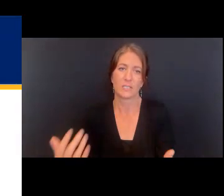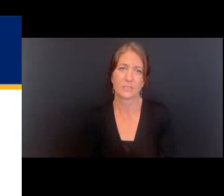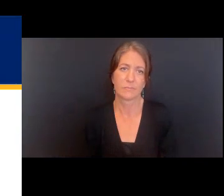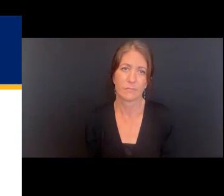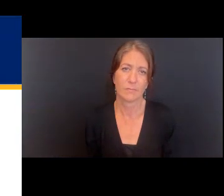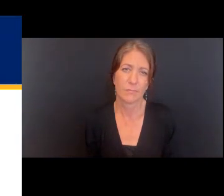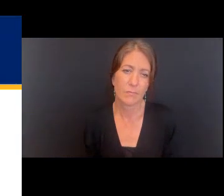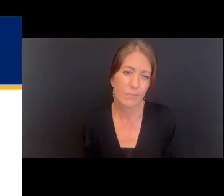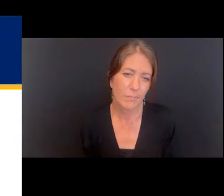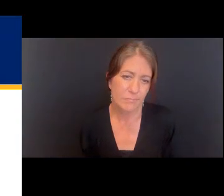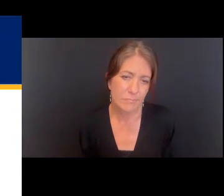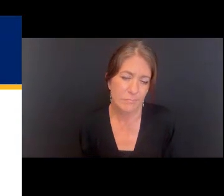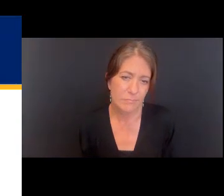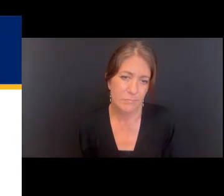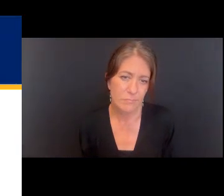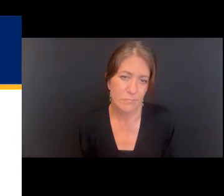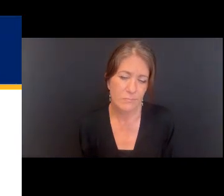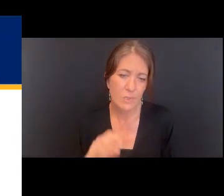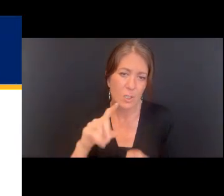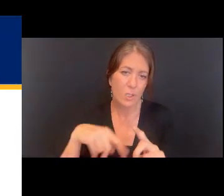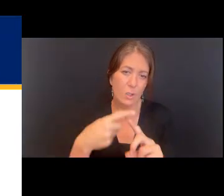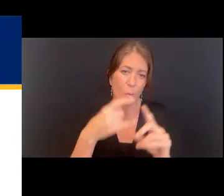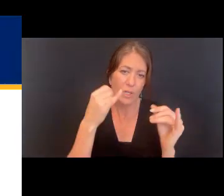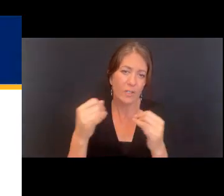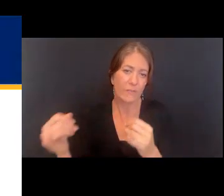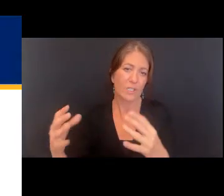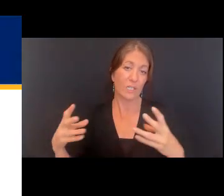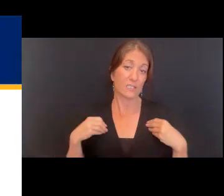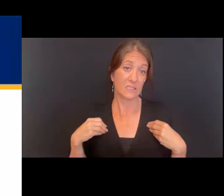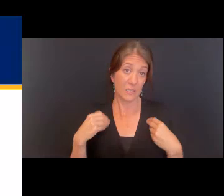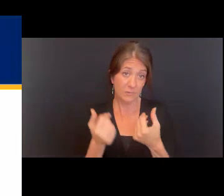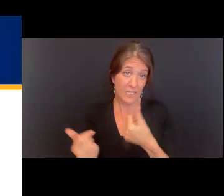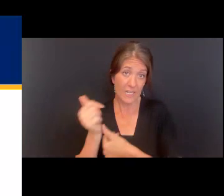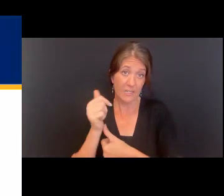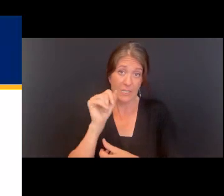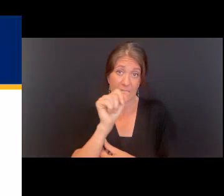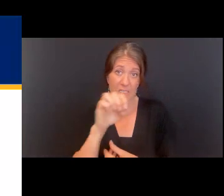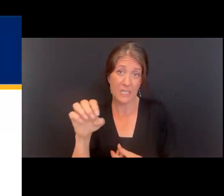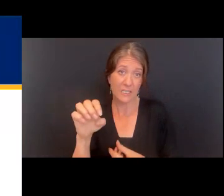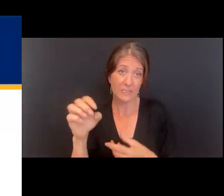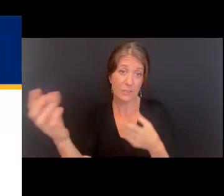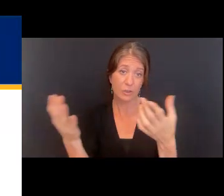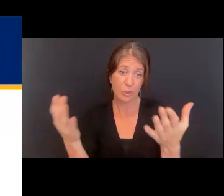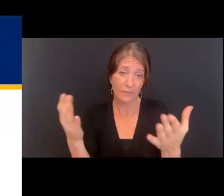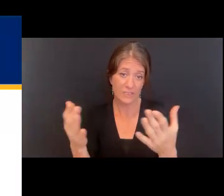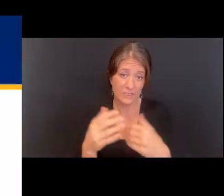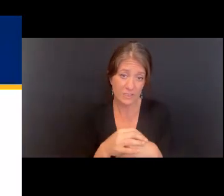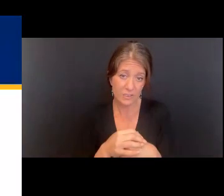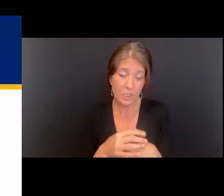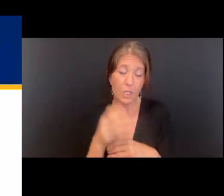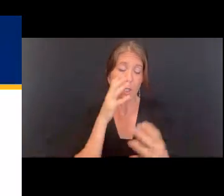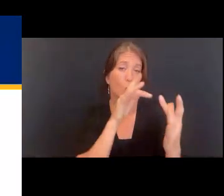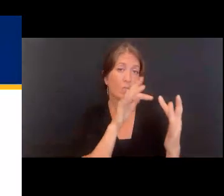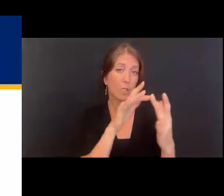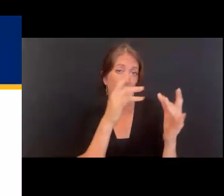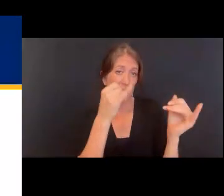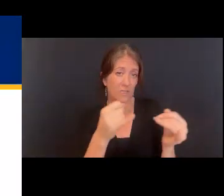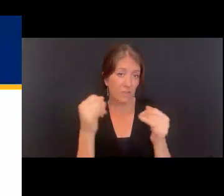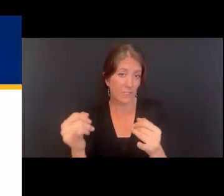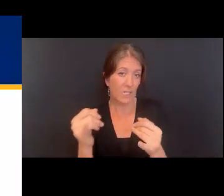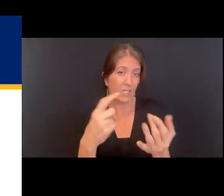When an individual accepts administrative case management services, the administrative case manager will contact the individual and discuss whether a new